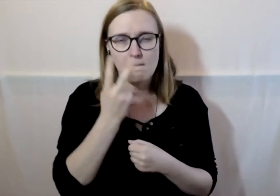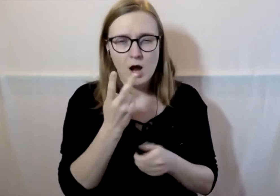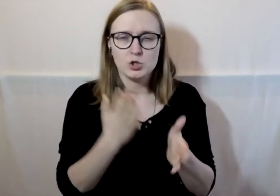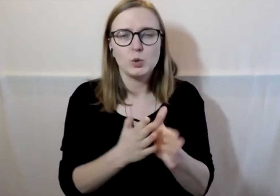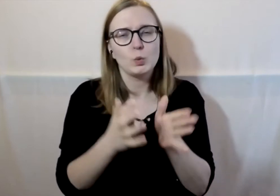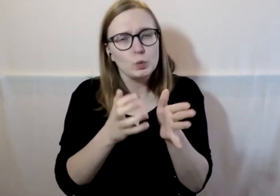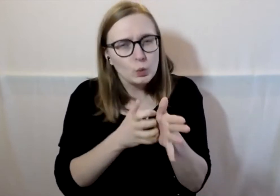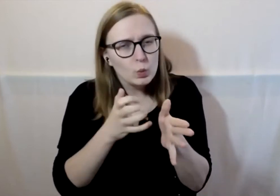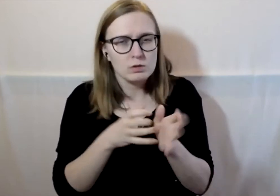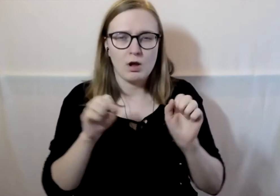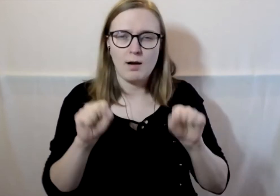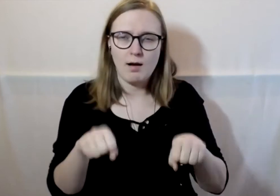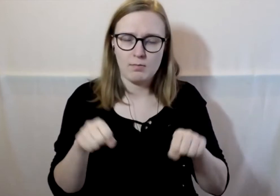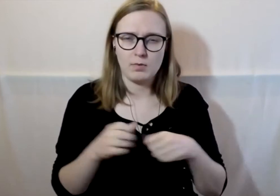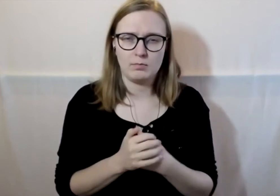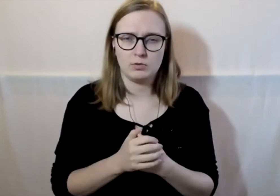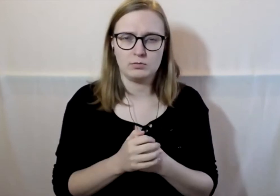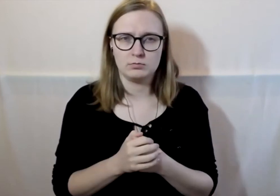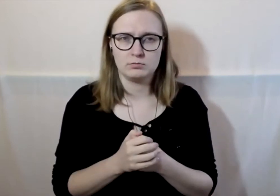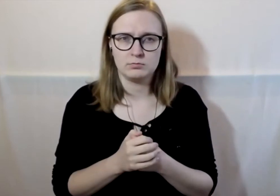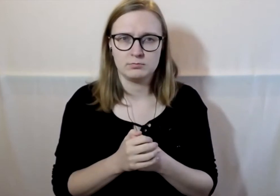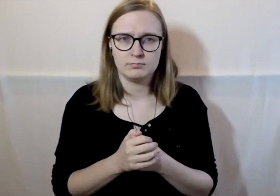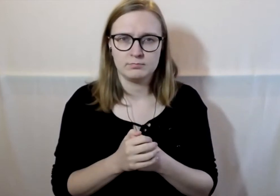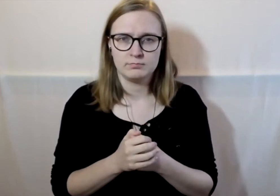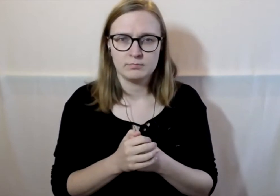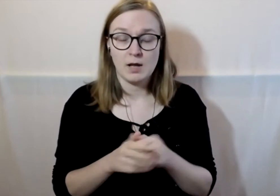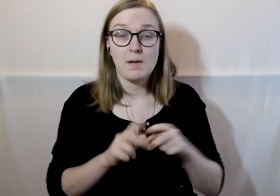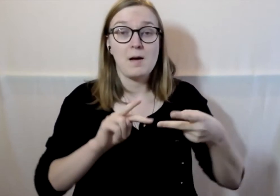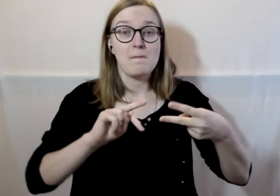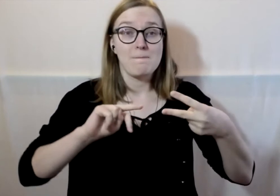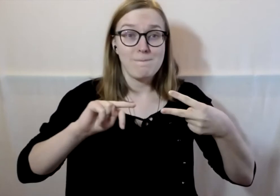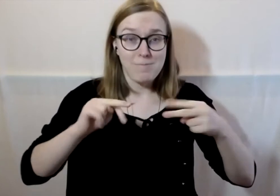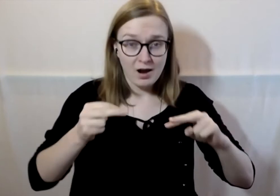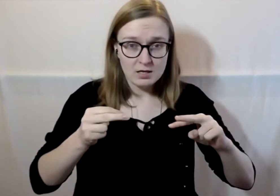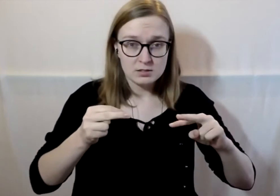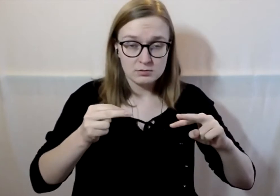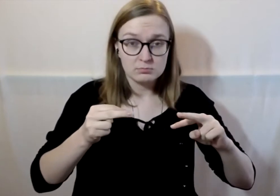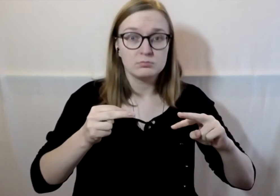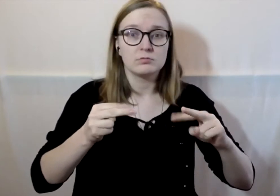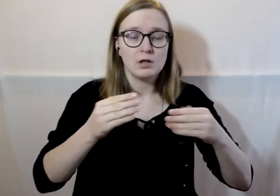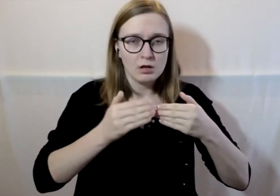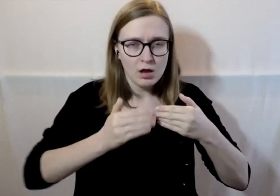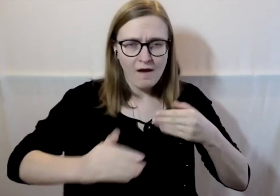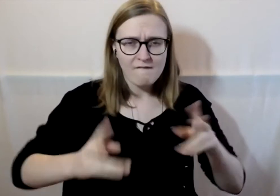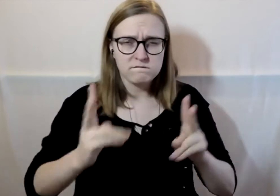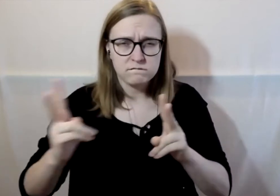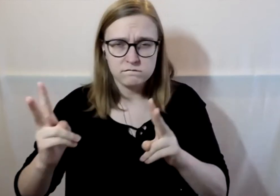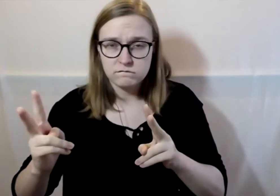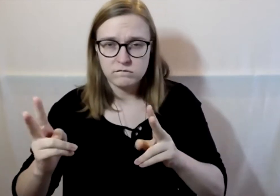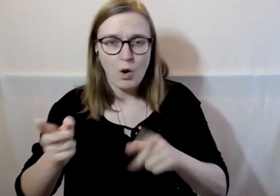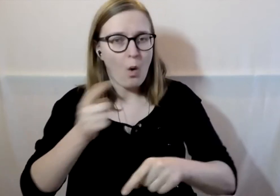possibility to keep these changes permanent. We do not have